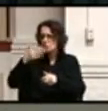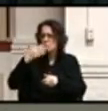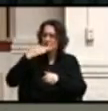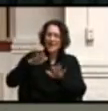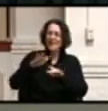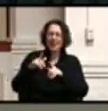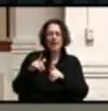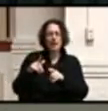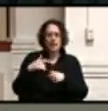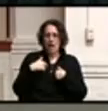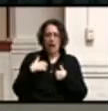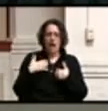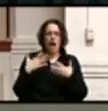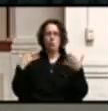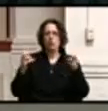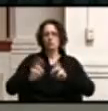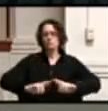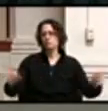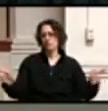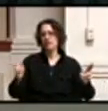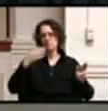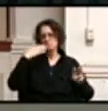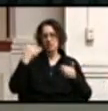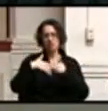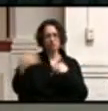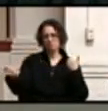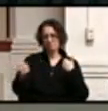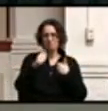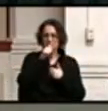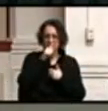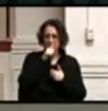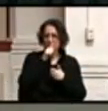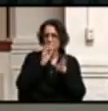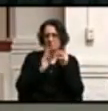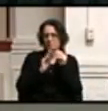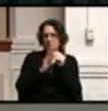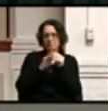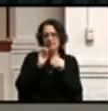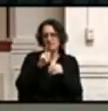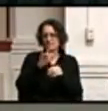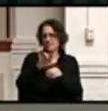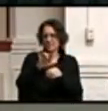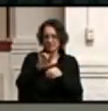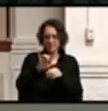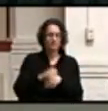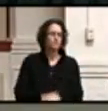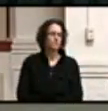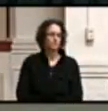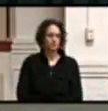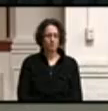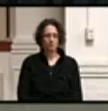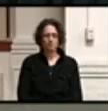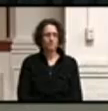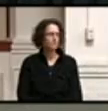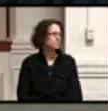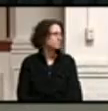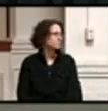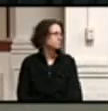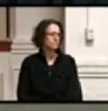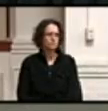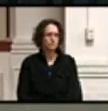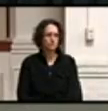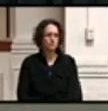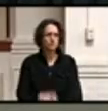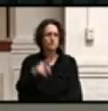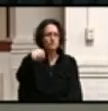could I, and I'm just because you guys are still here, I just, are the chiefs here for listening to